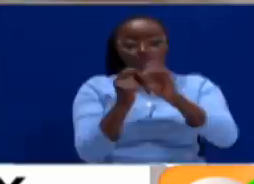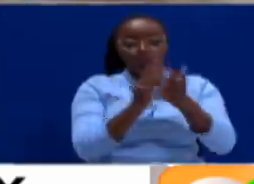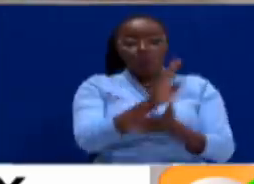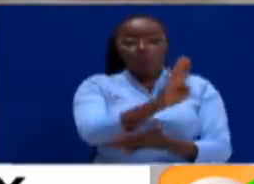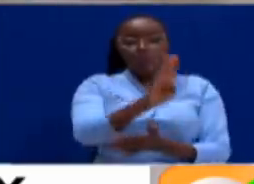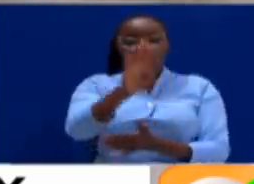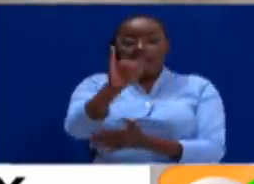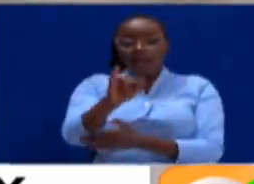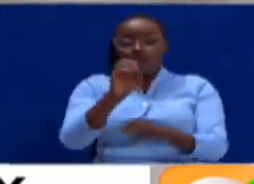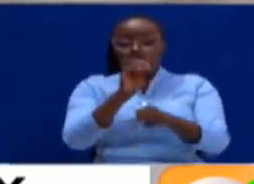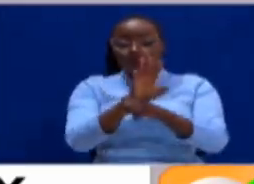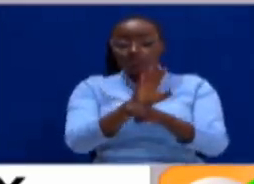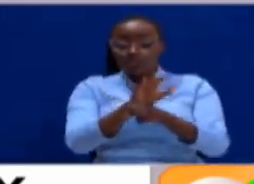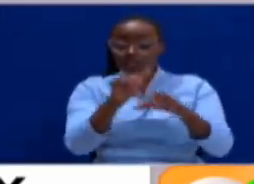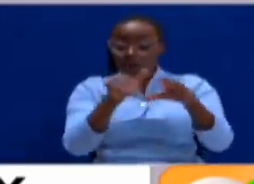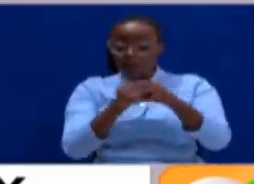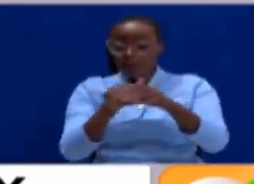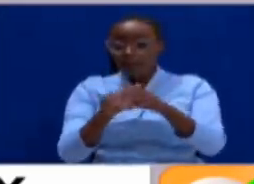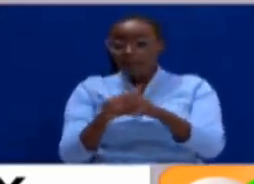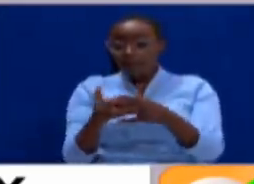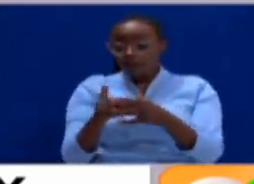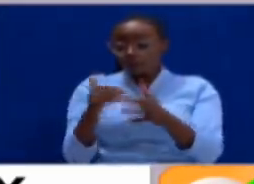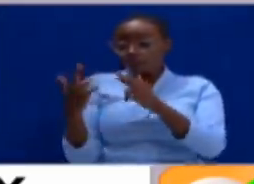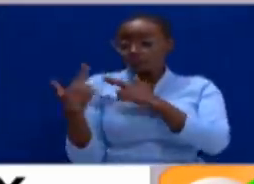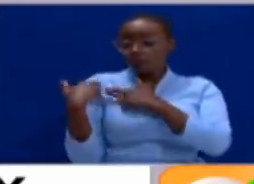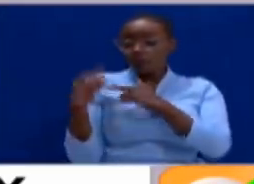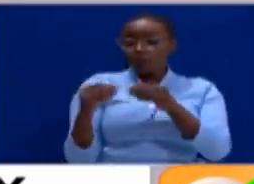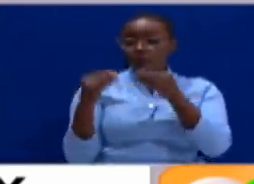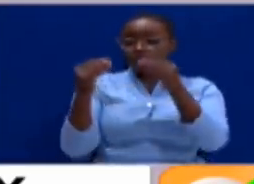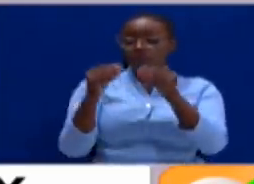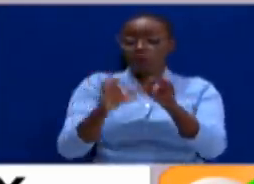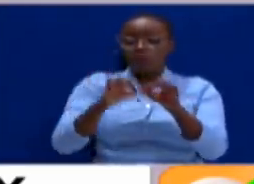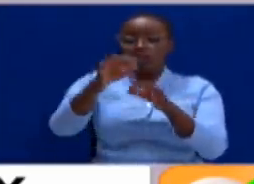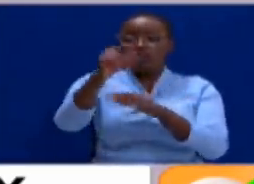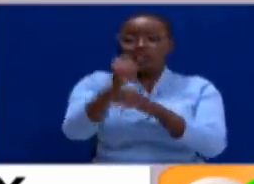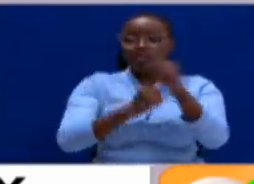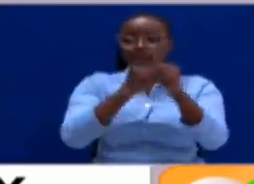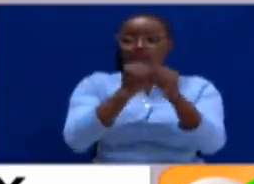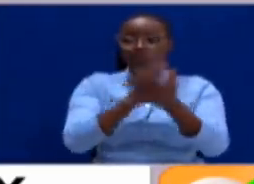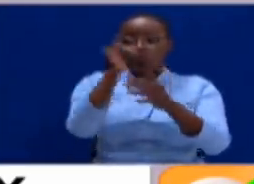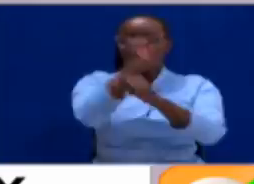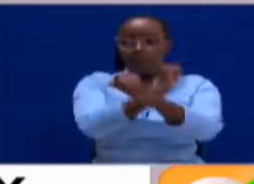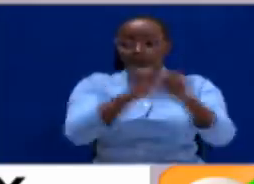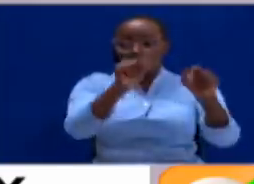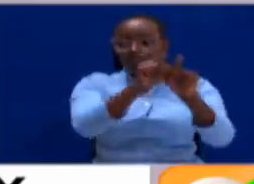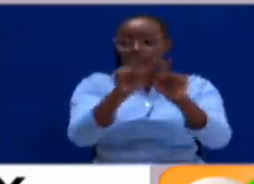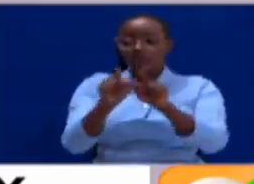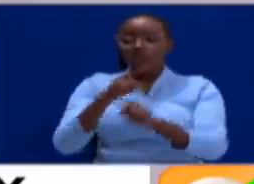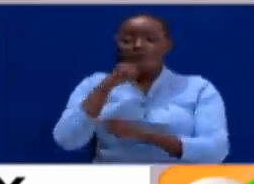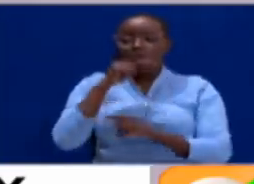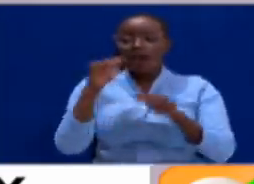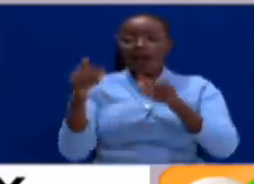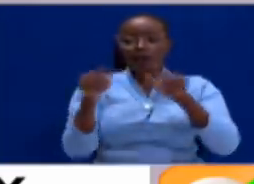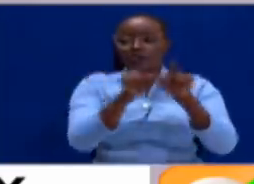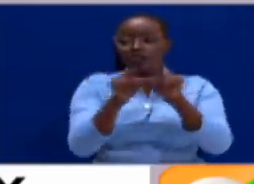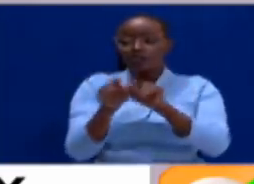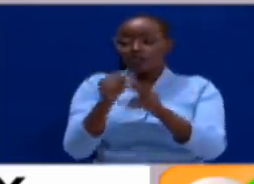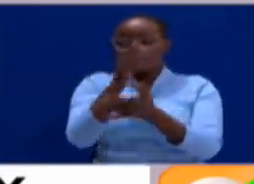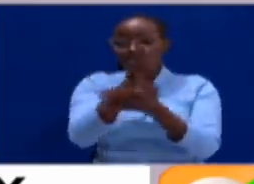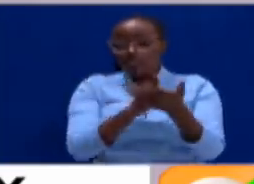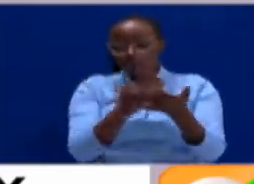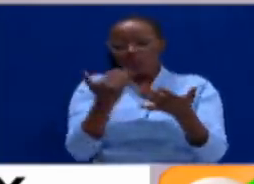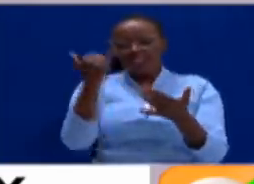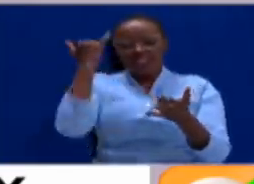remember the 14-member steering committee, their mandate was extended early this year by the president, and we've mentioned how there are some aspects